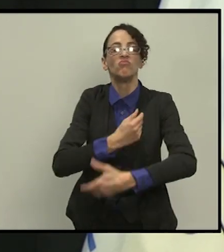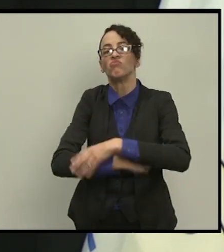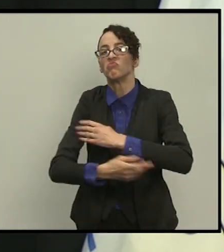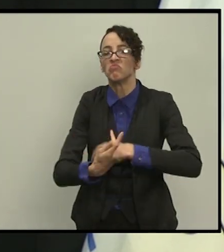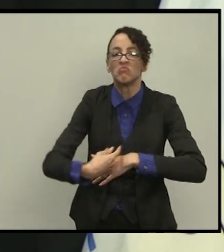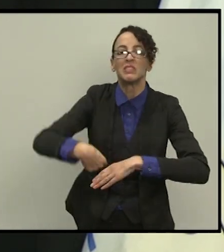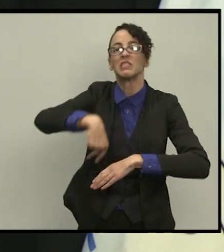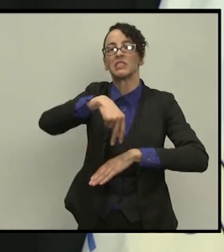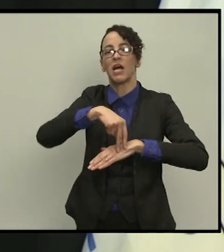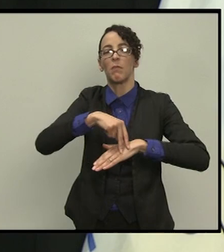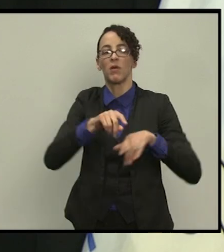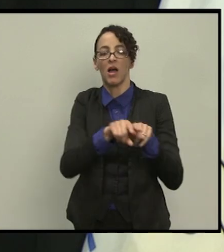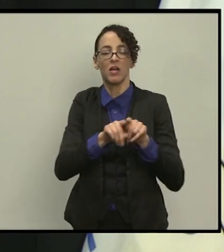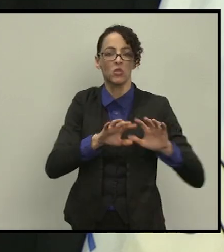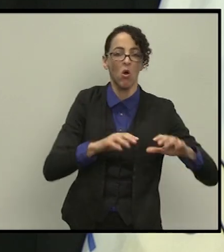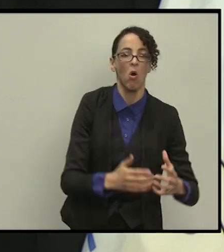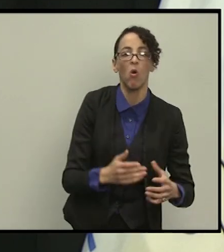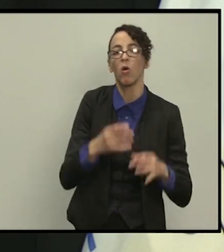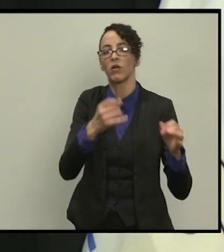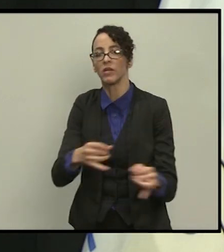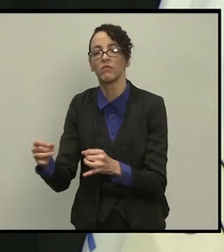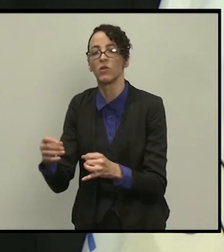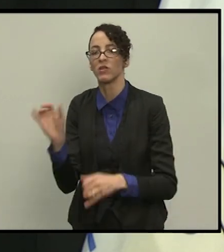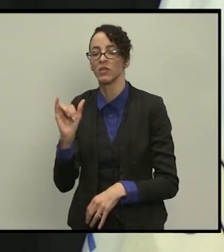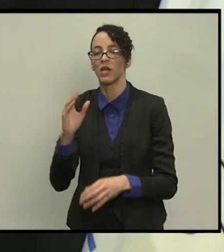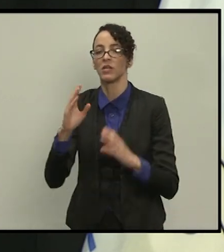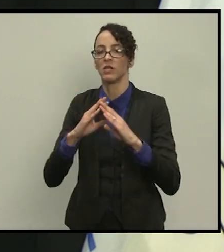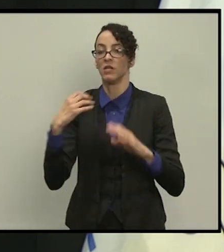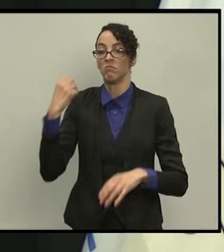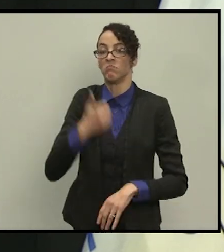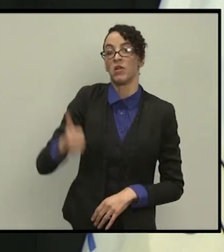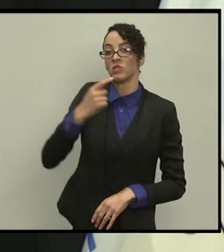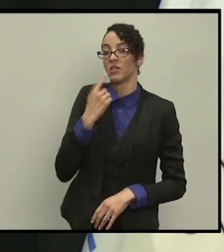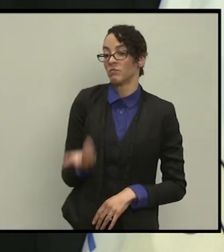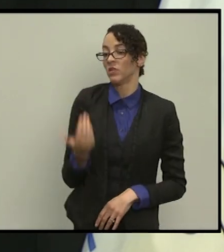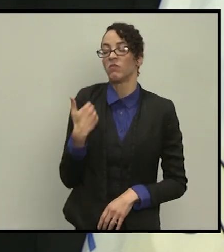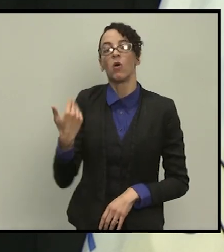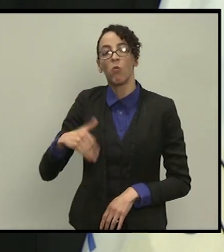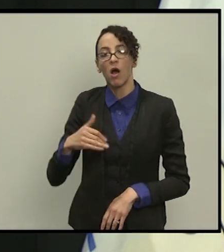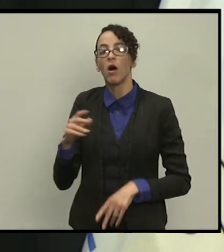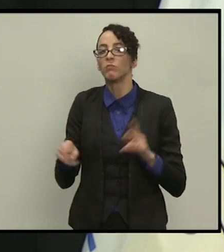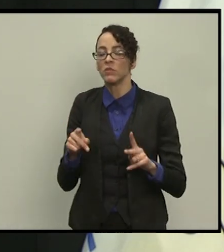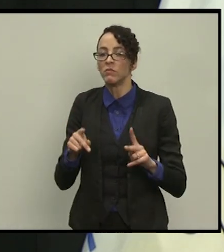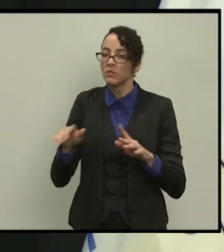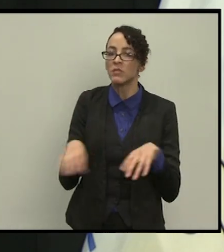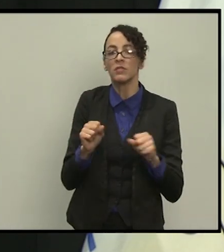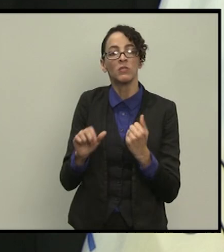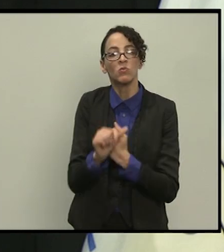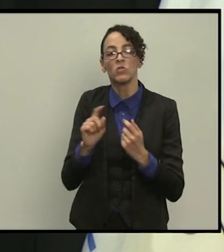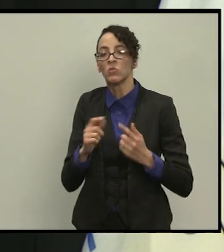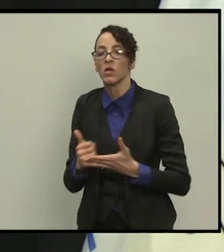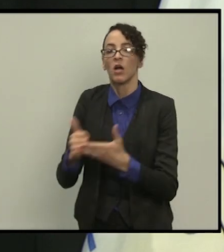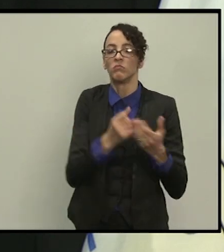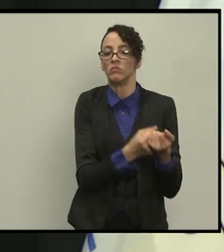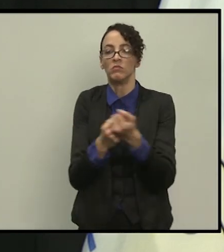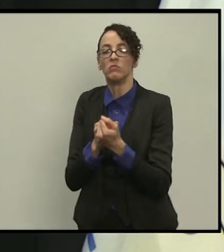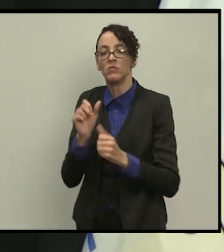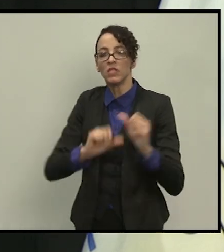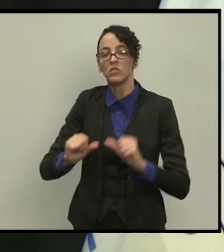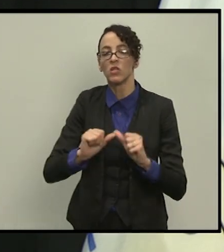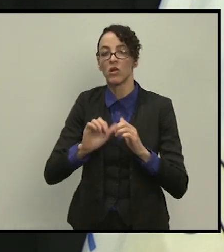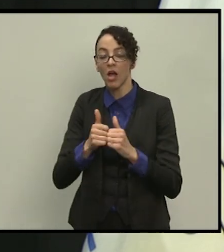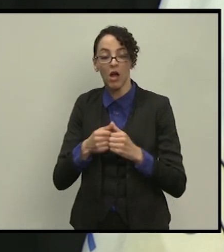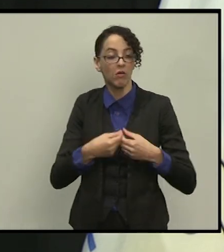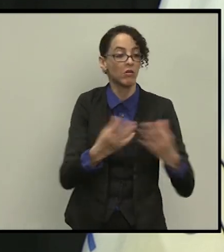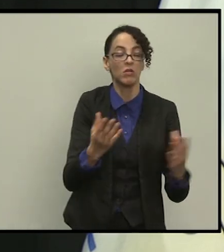collectively. Organizations have stepped up. They have put themselves at risk. They are distributing food. They are distributing books. They're helping people understand how